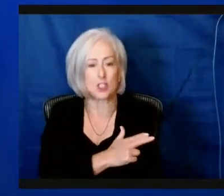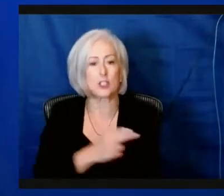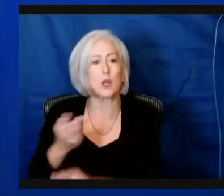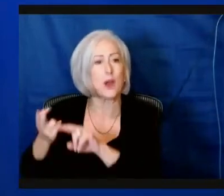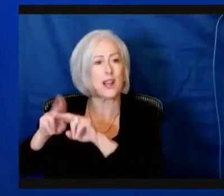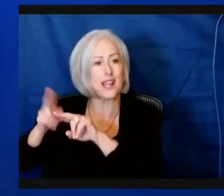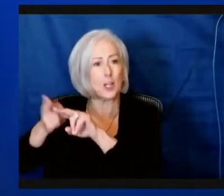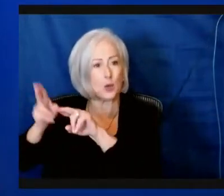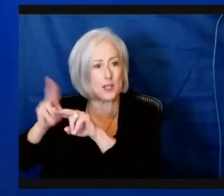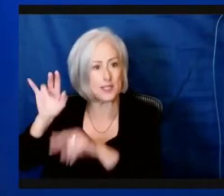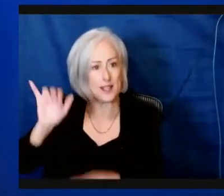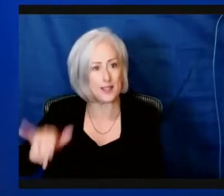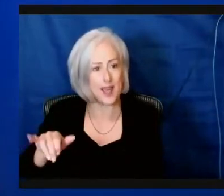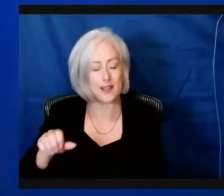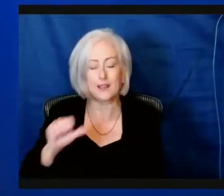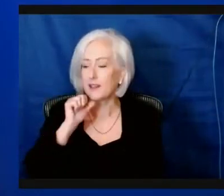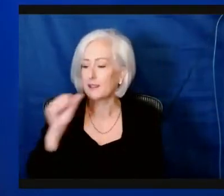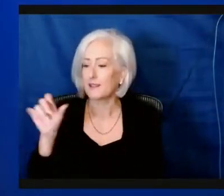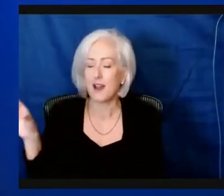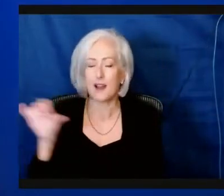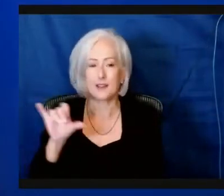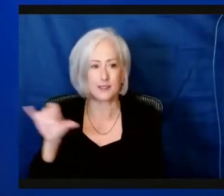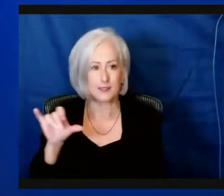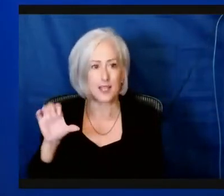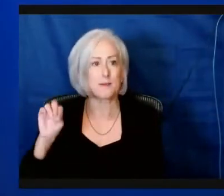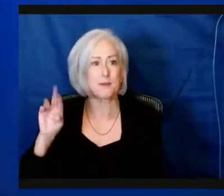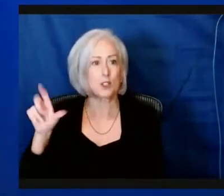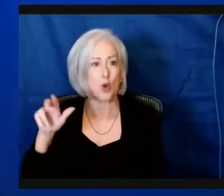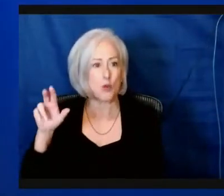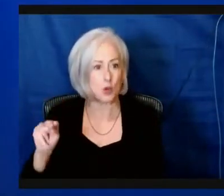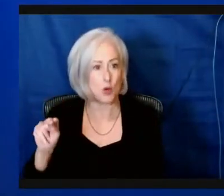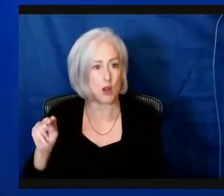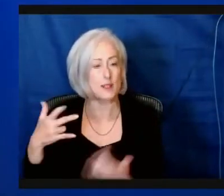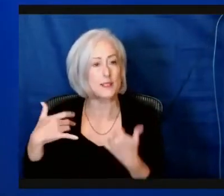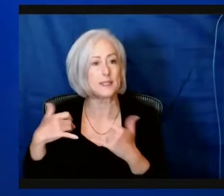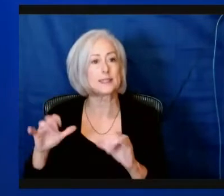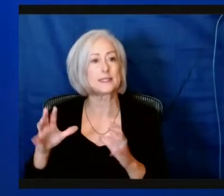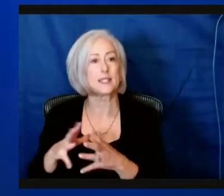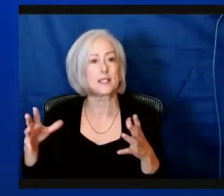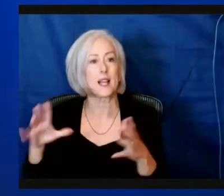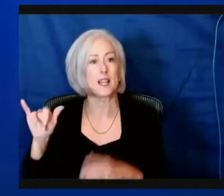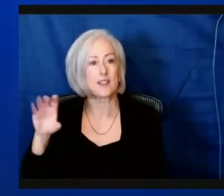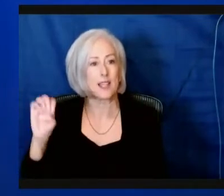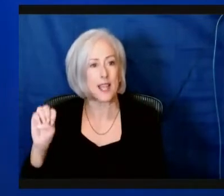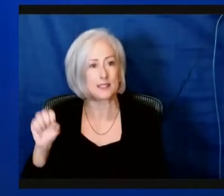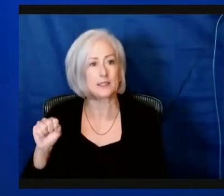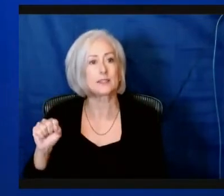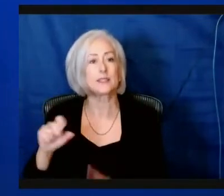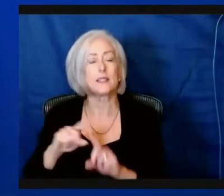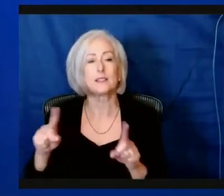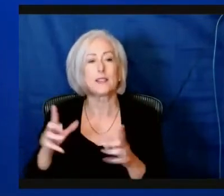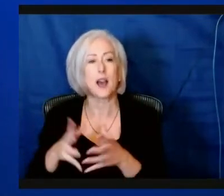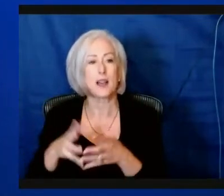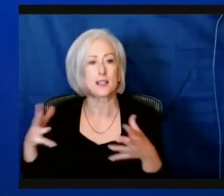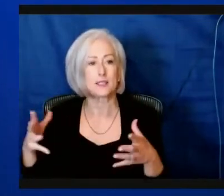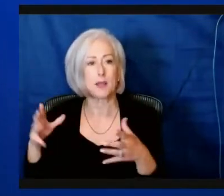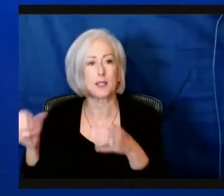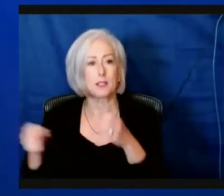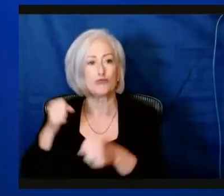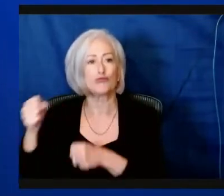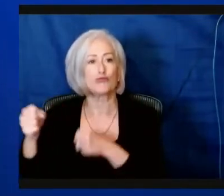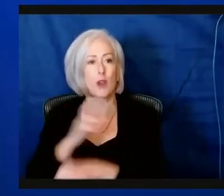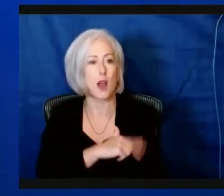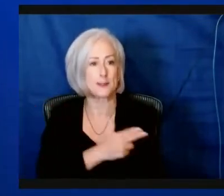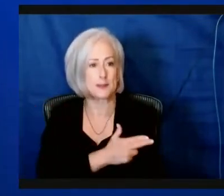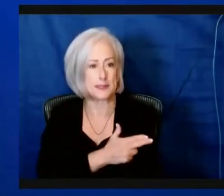original Omicron, but there were still a lot of cases, just as not as many hospitalizations. And I think what that tells us, Hawk, is